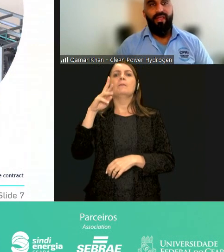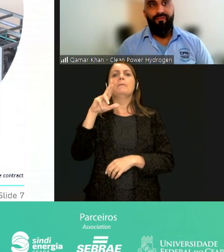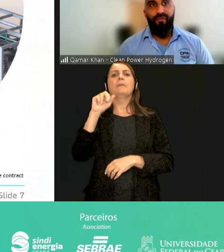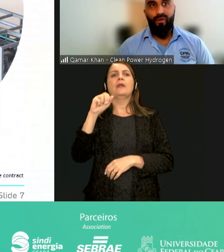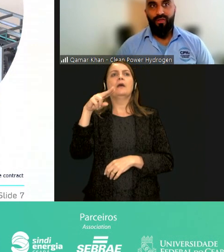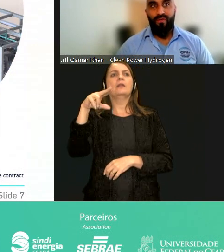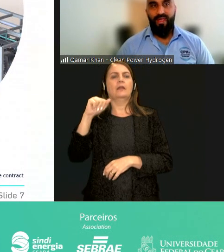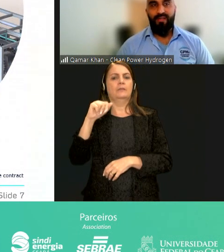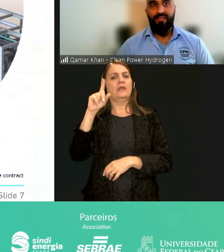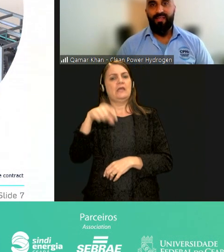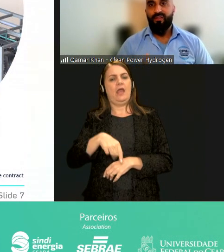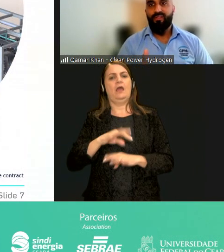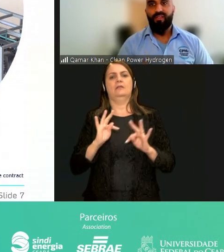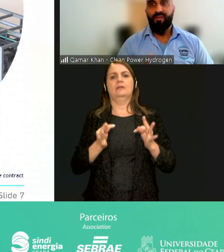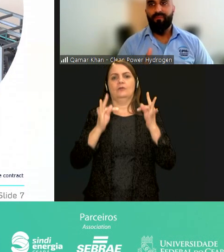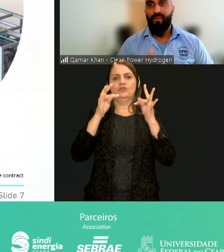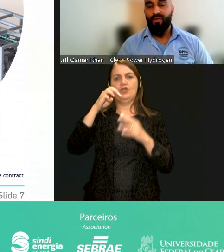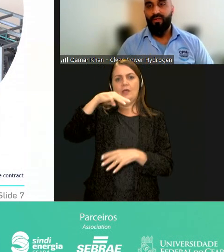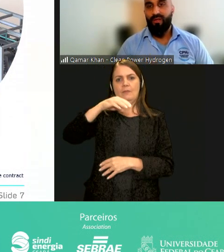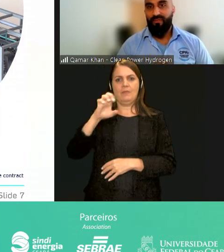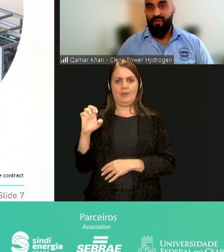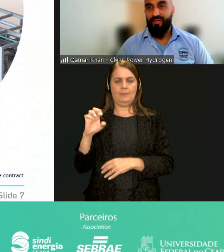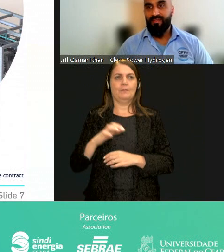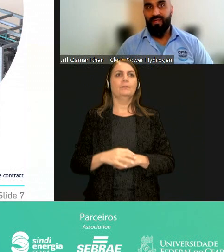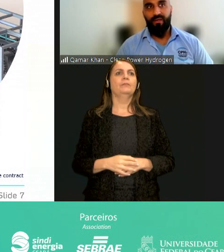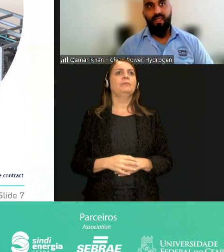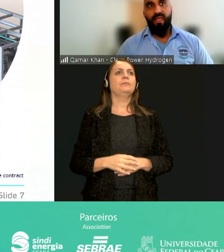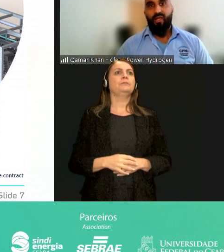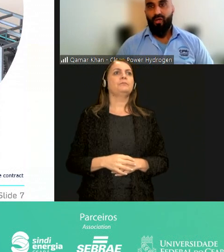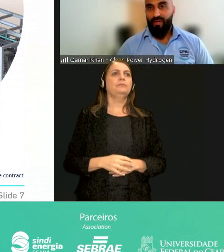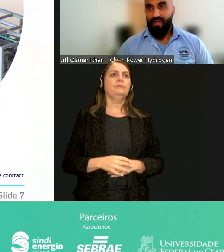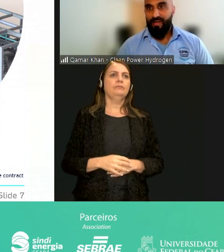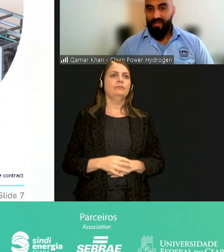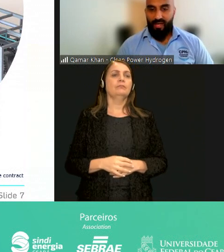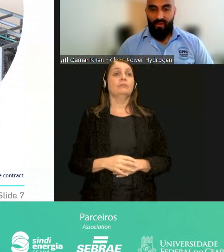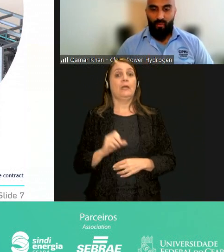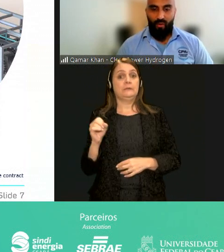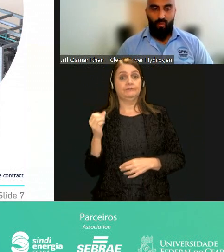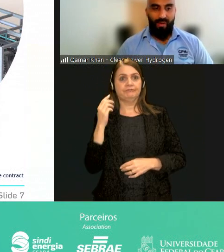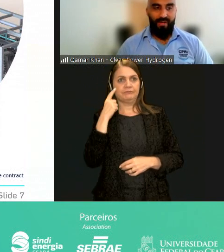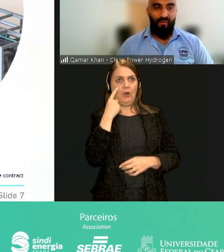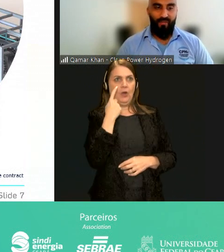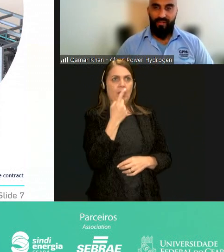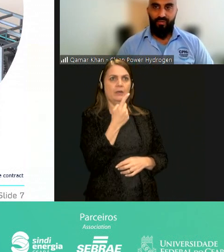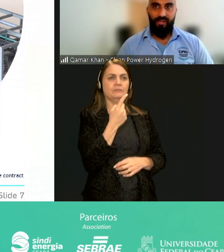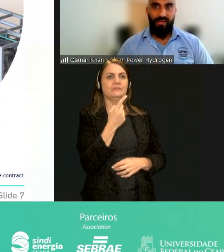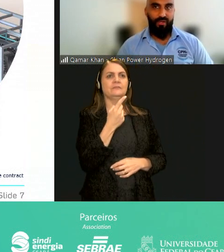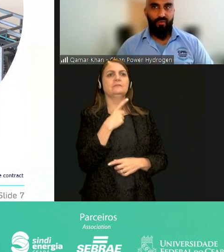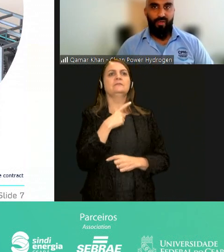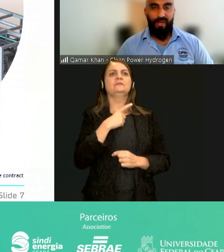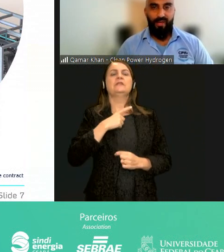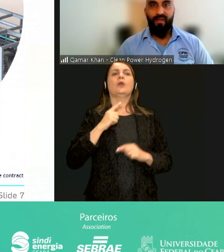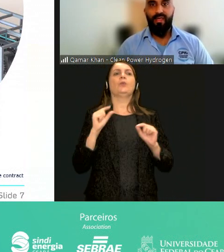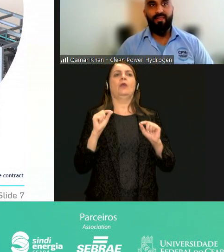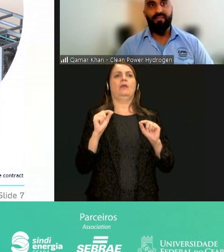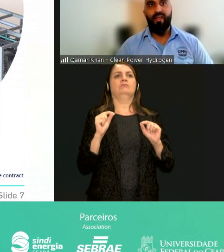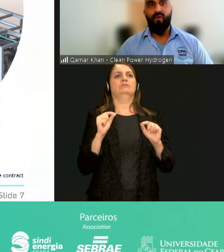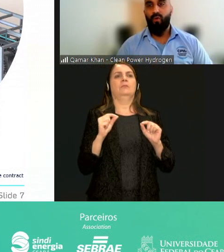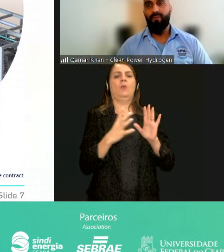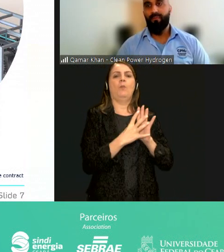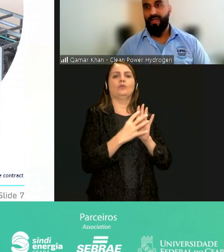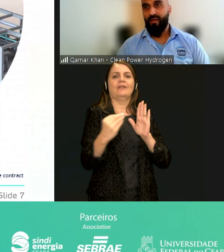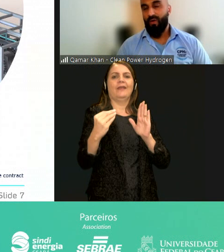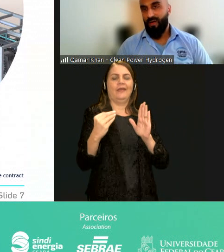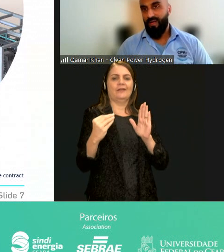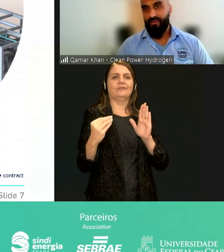So if you look on the right-hand side, you see the model of our design. Currently, what we're manufacturing in the UK is a